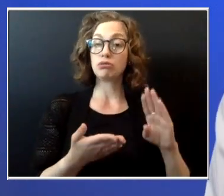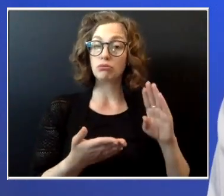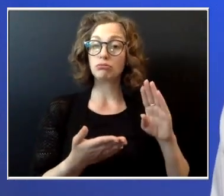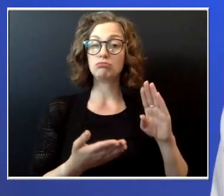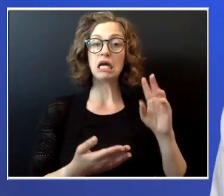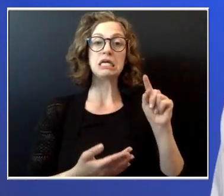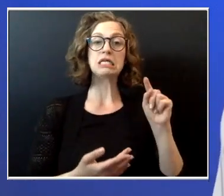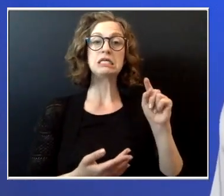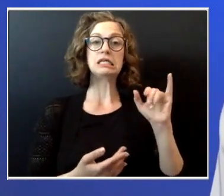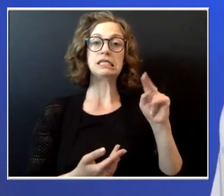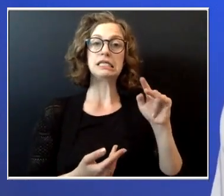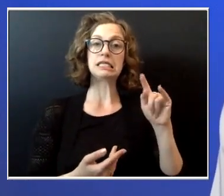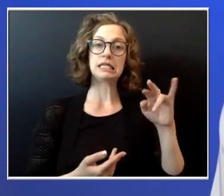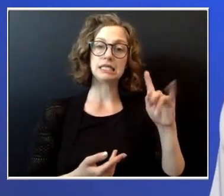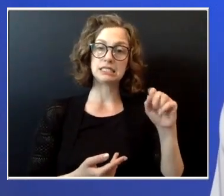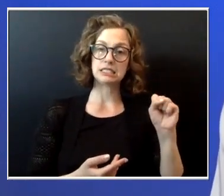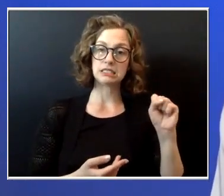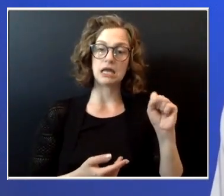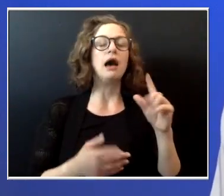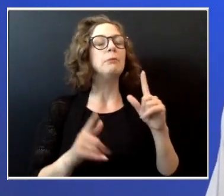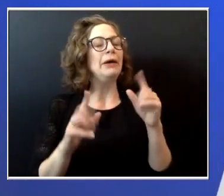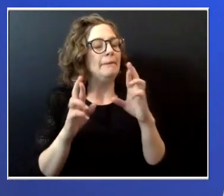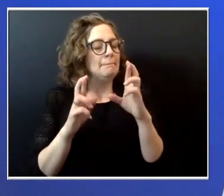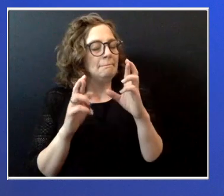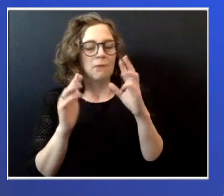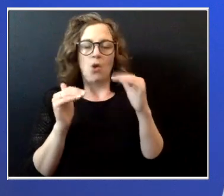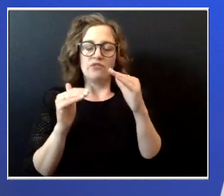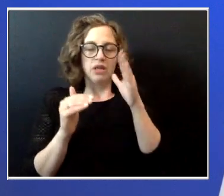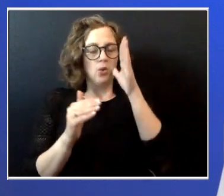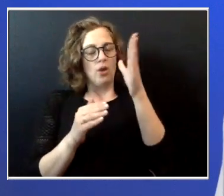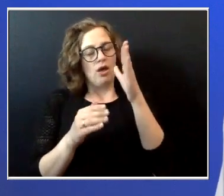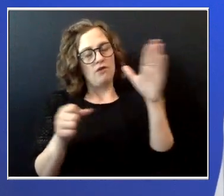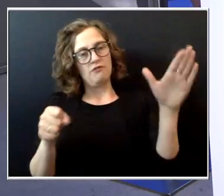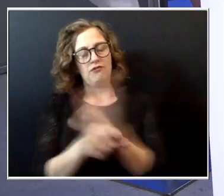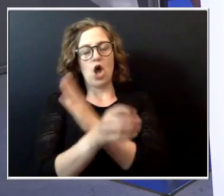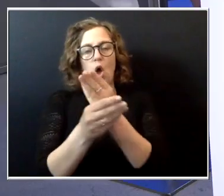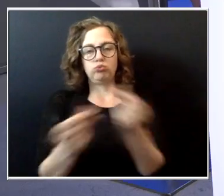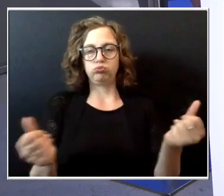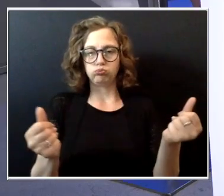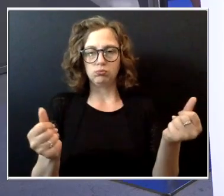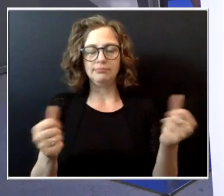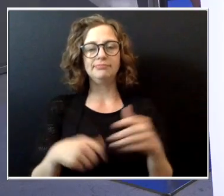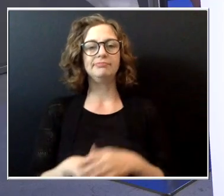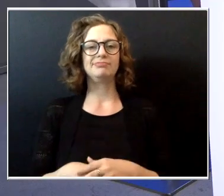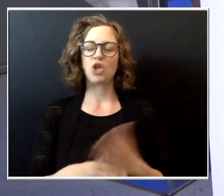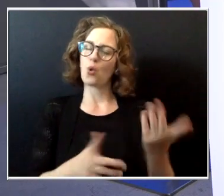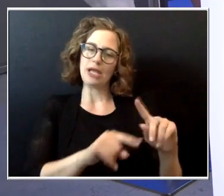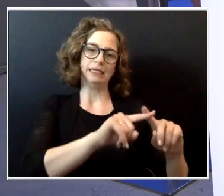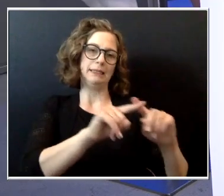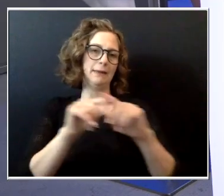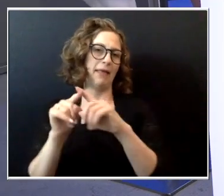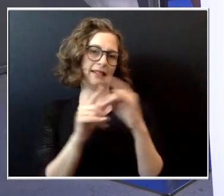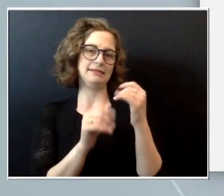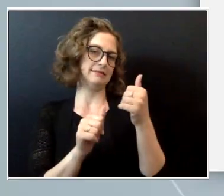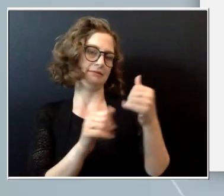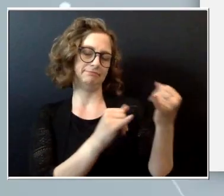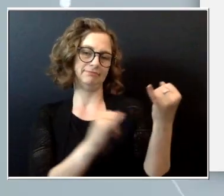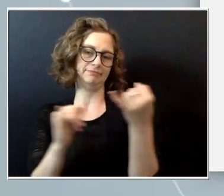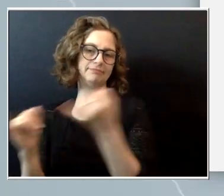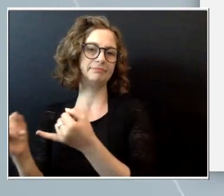suppression. So, it varies person to person how long it takes. Now, I think we have a video explaining what's happening inside the brain. Let's take a